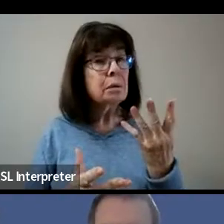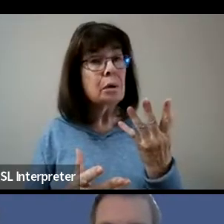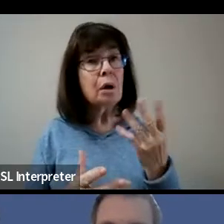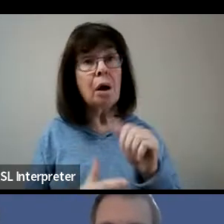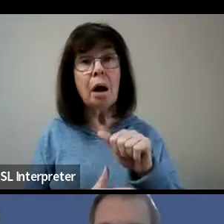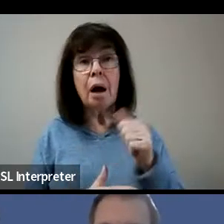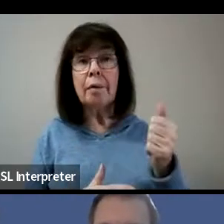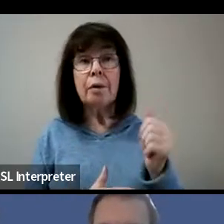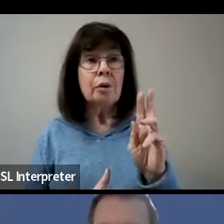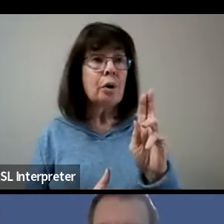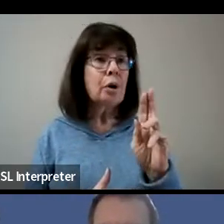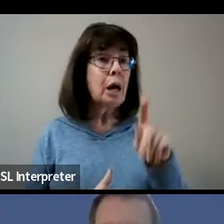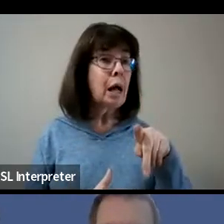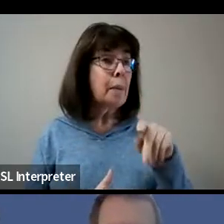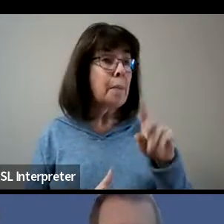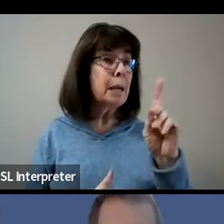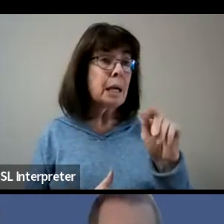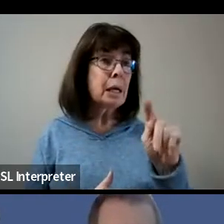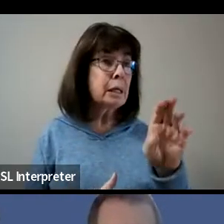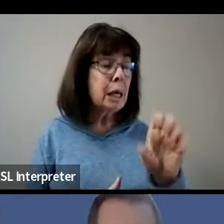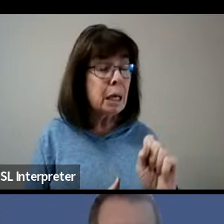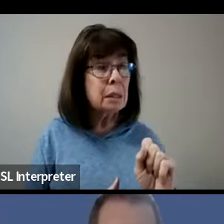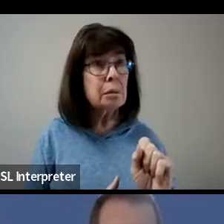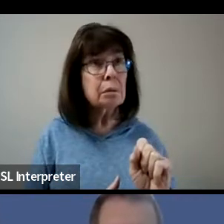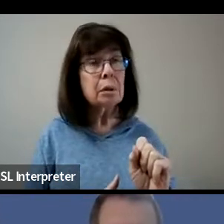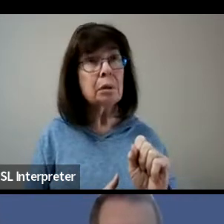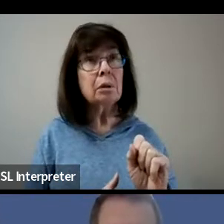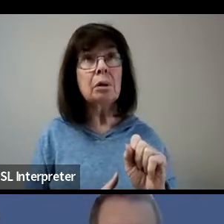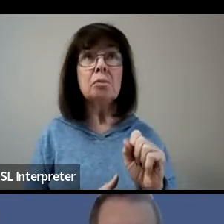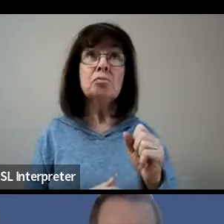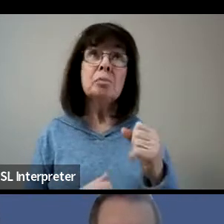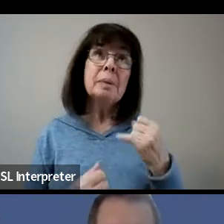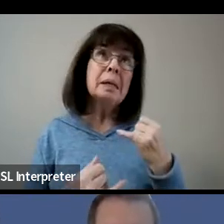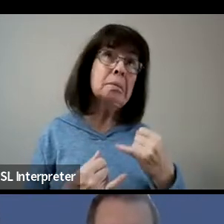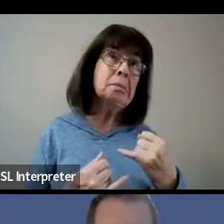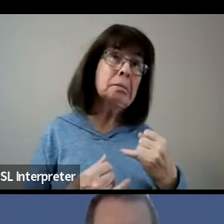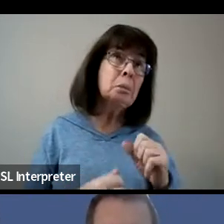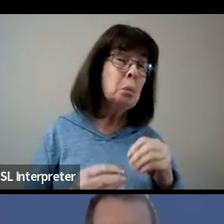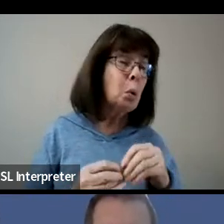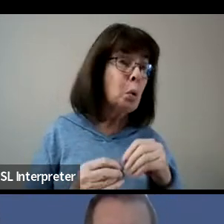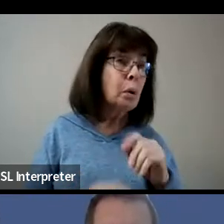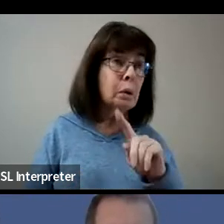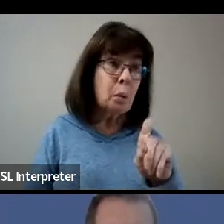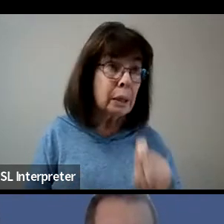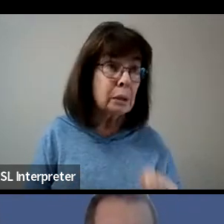other updates, any other last questions?